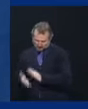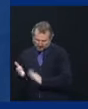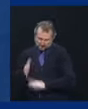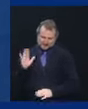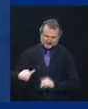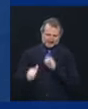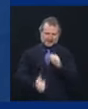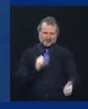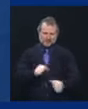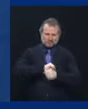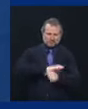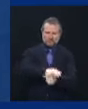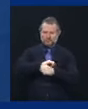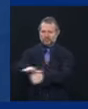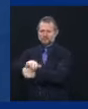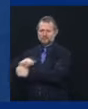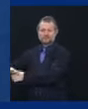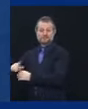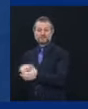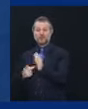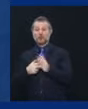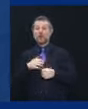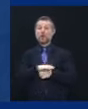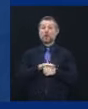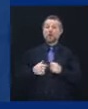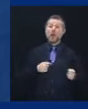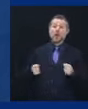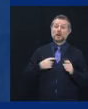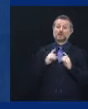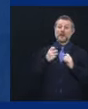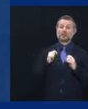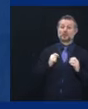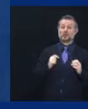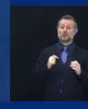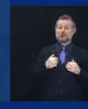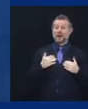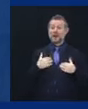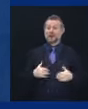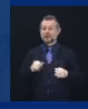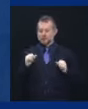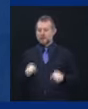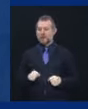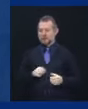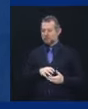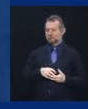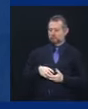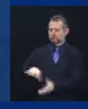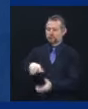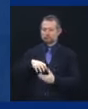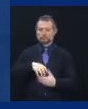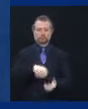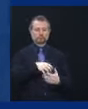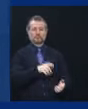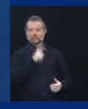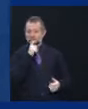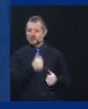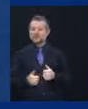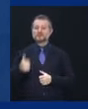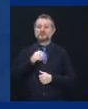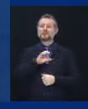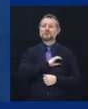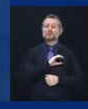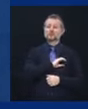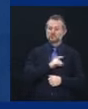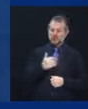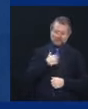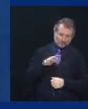local county department of health can just hand them an allocation and say, here you go, chief of the police. You have your medics administer